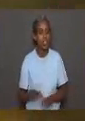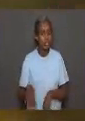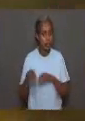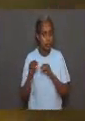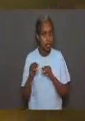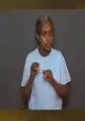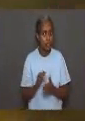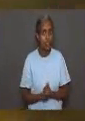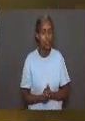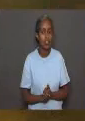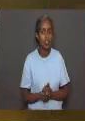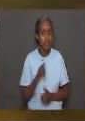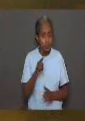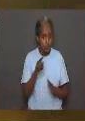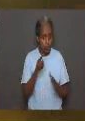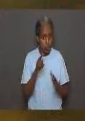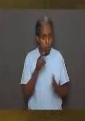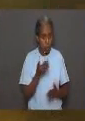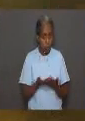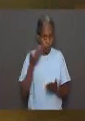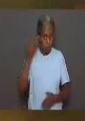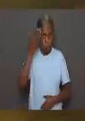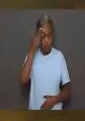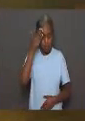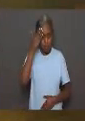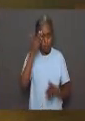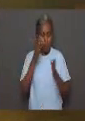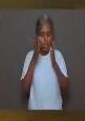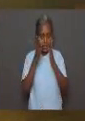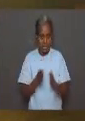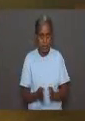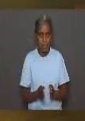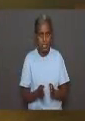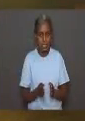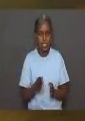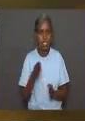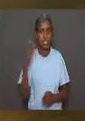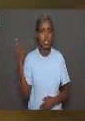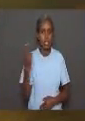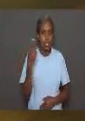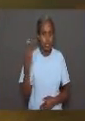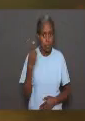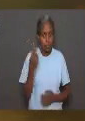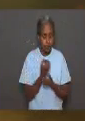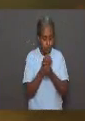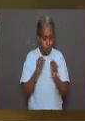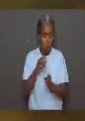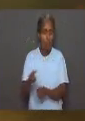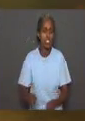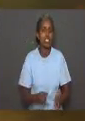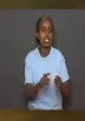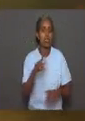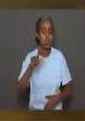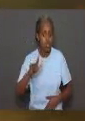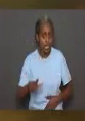Students, you already know that determinants can be used to solve systems of